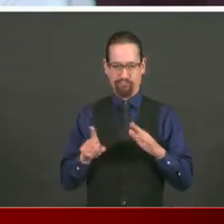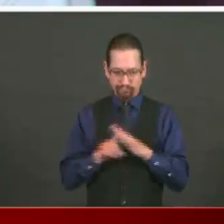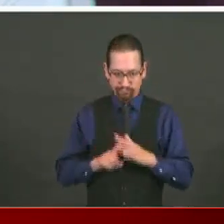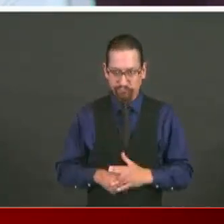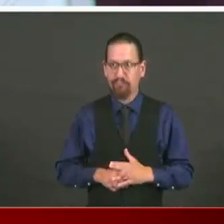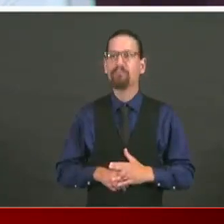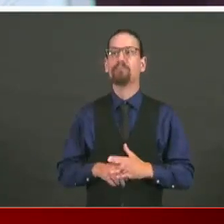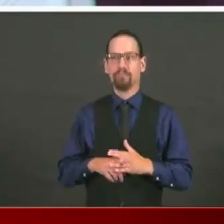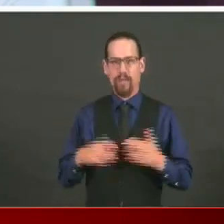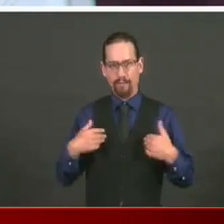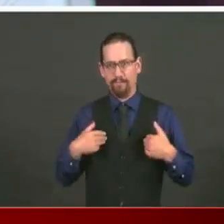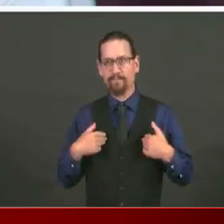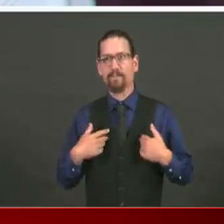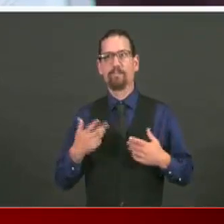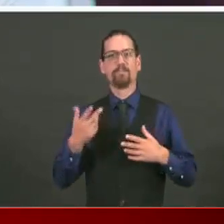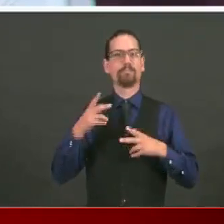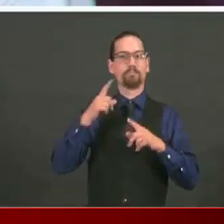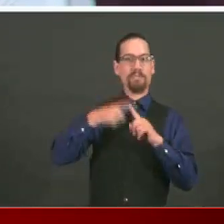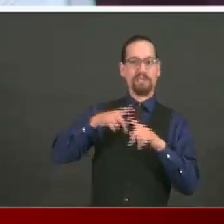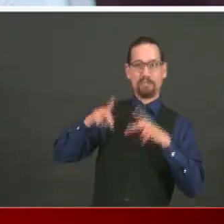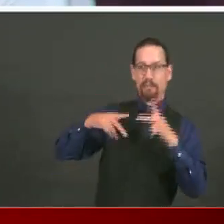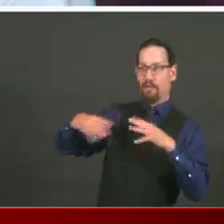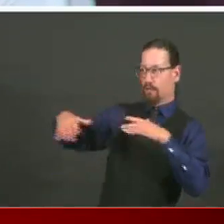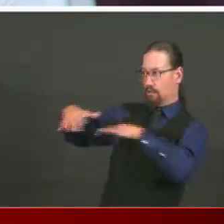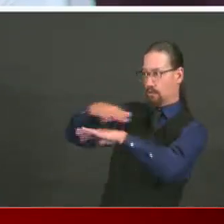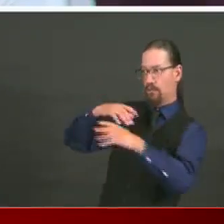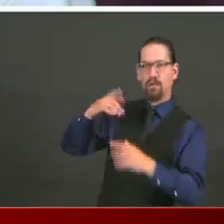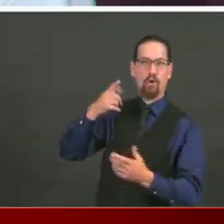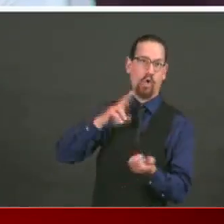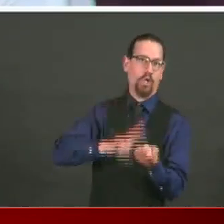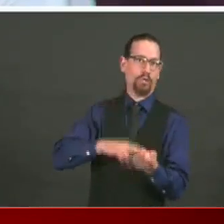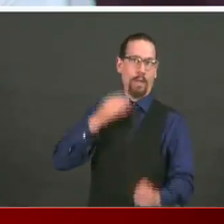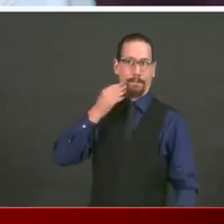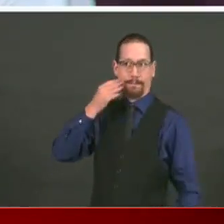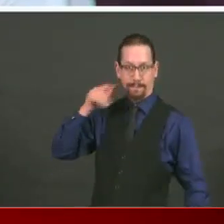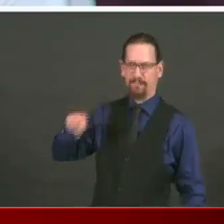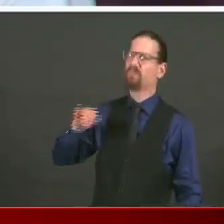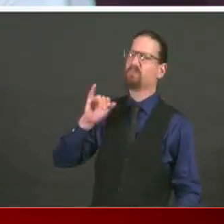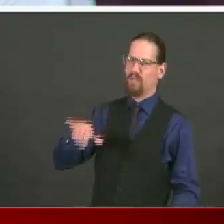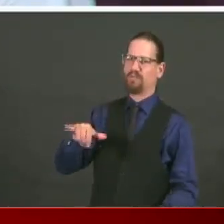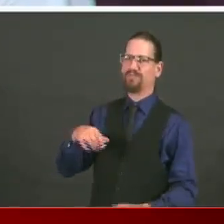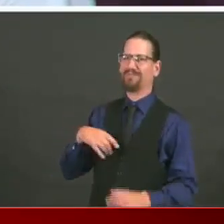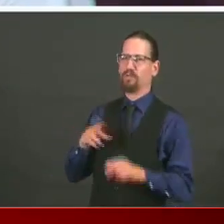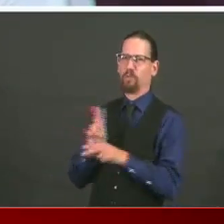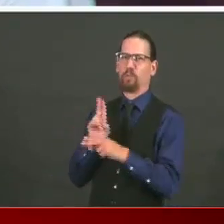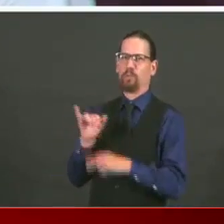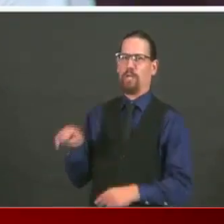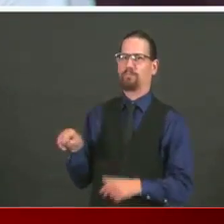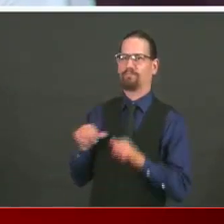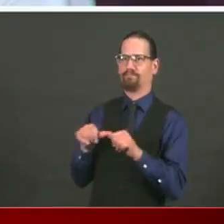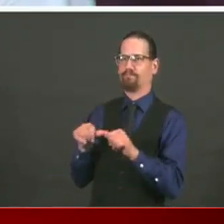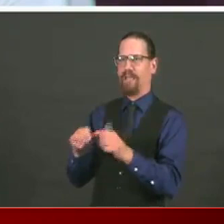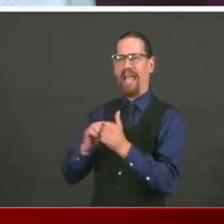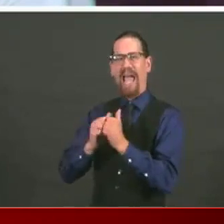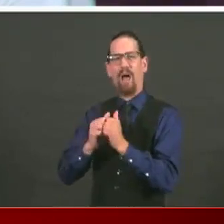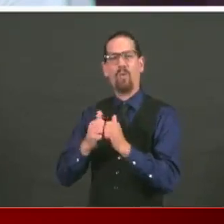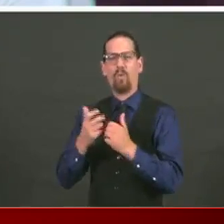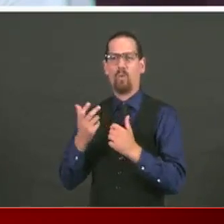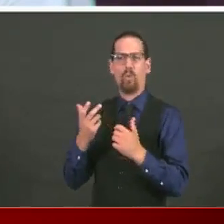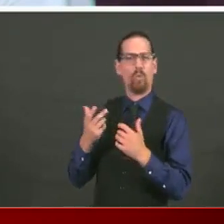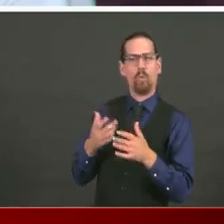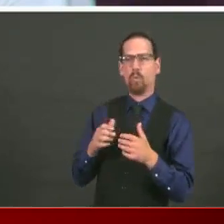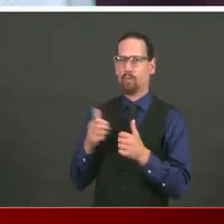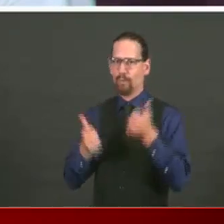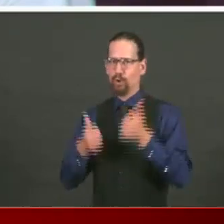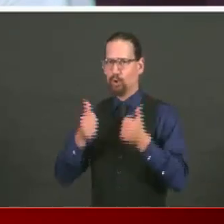related to congregate settings. And we want to continue to think through how to leverage